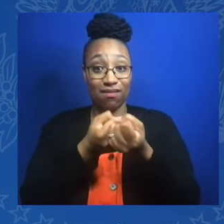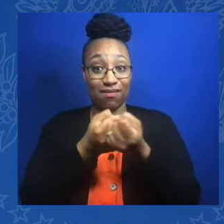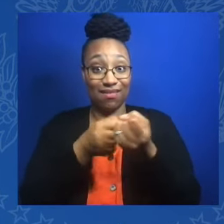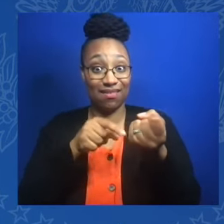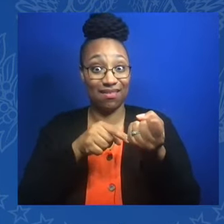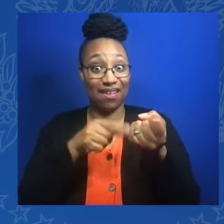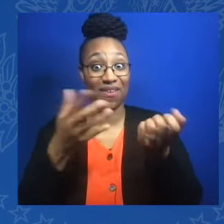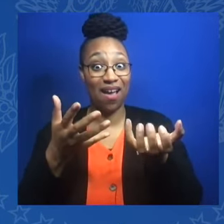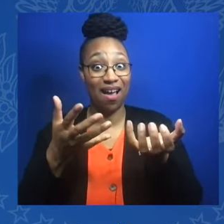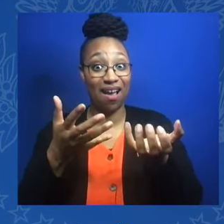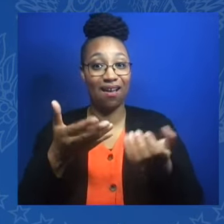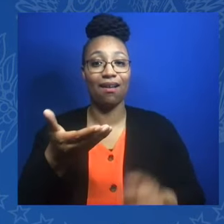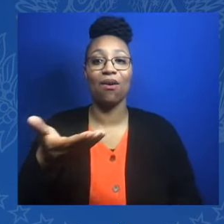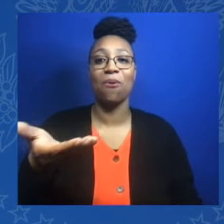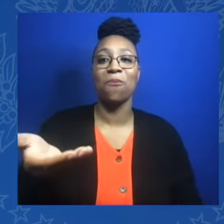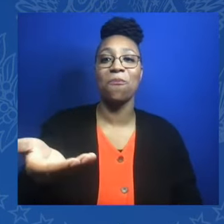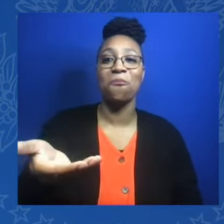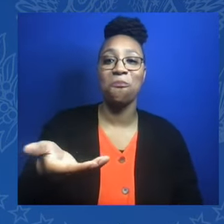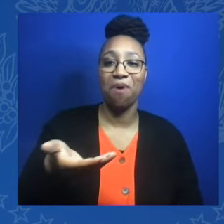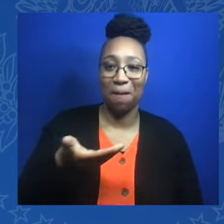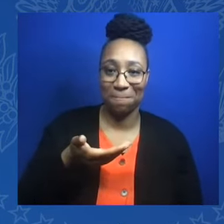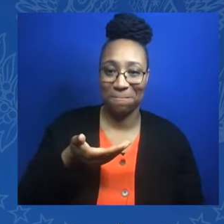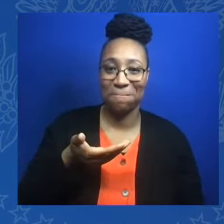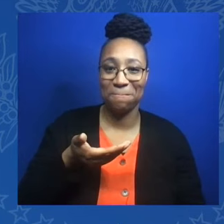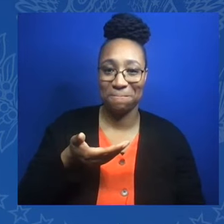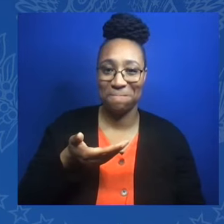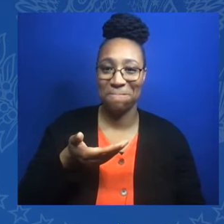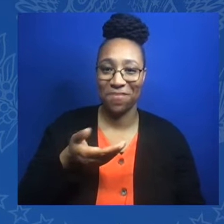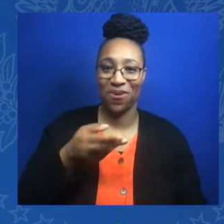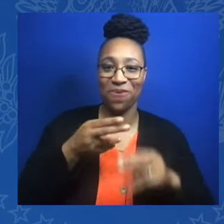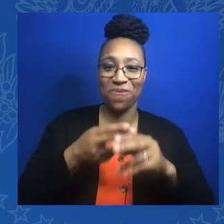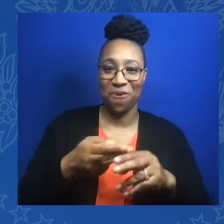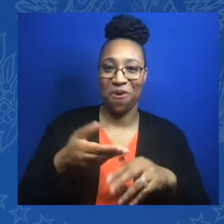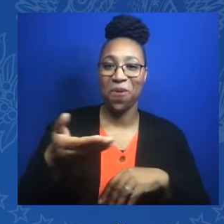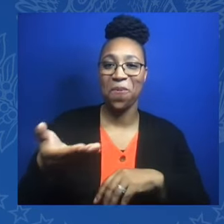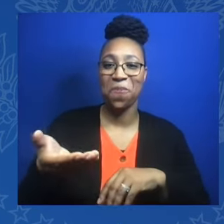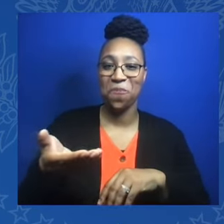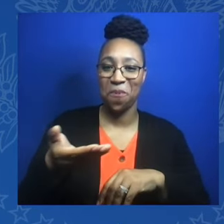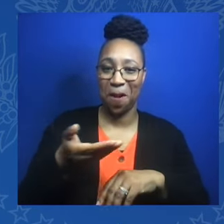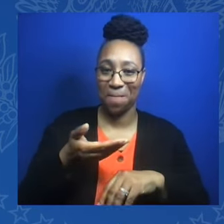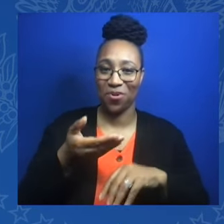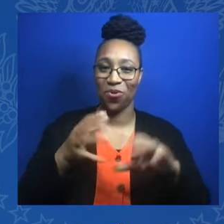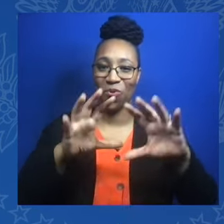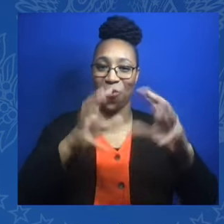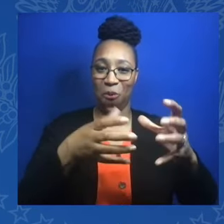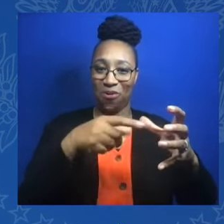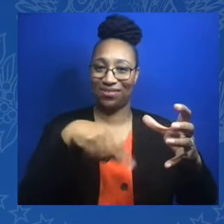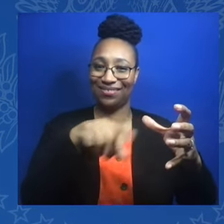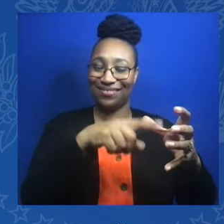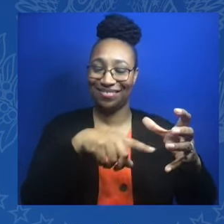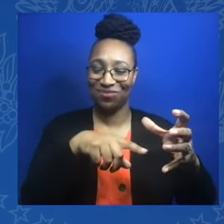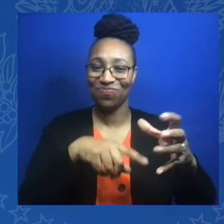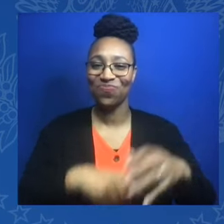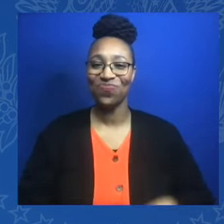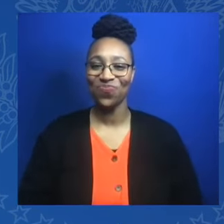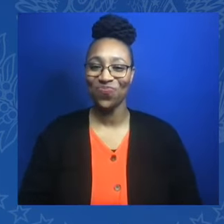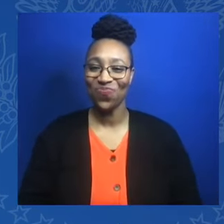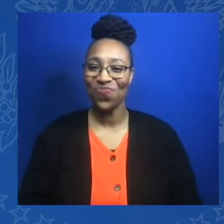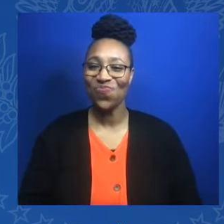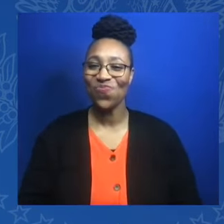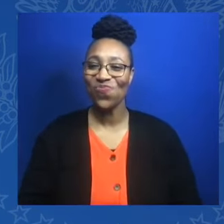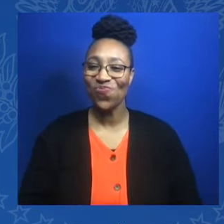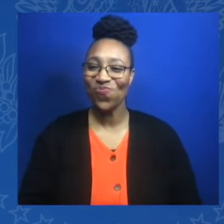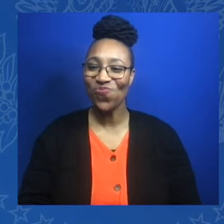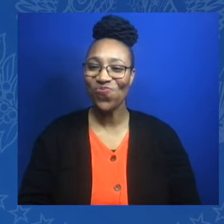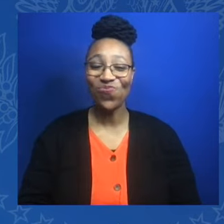resettlement. Where both countries build upon the nation-to-nation relationship with Native Americans and First Nations. We have